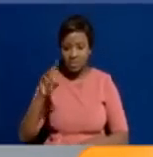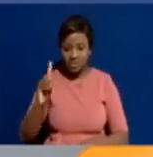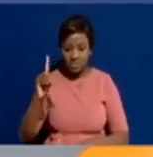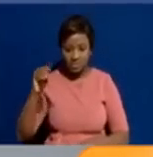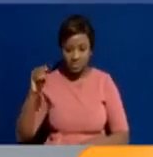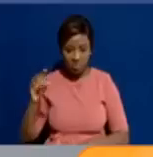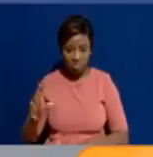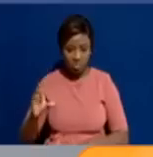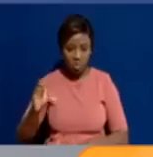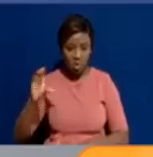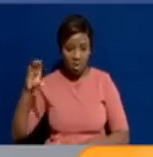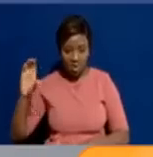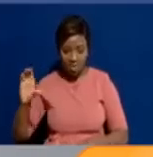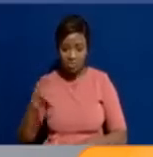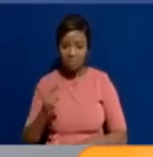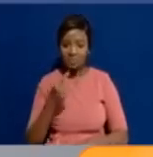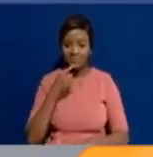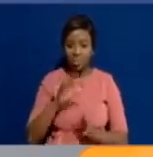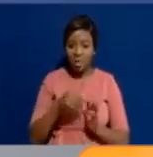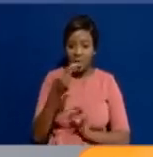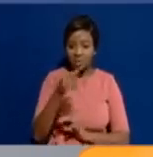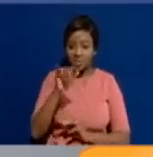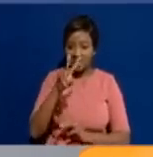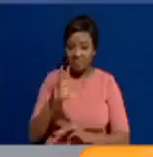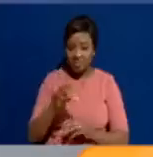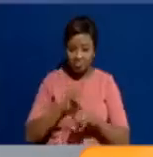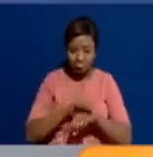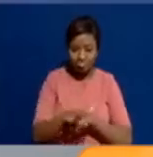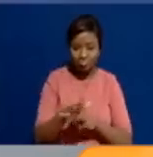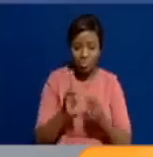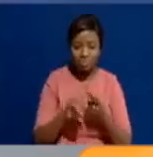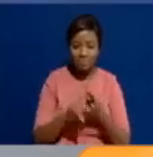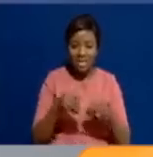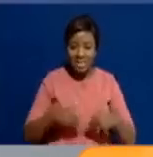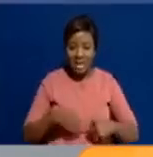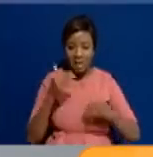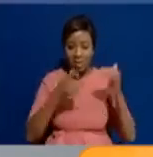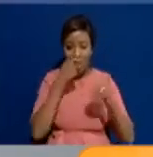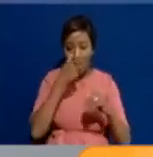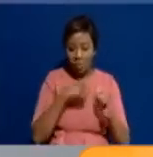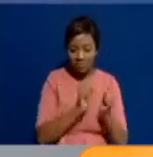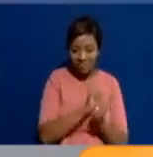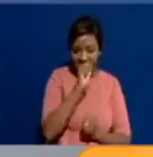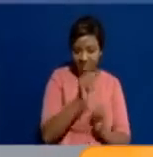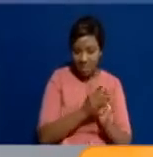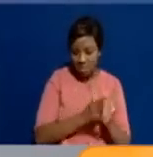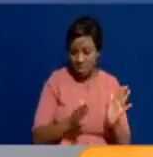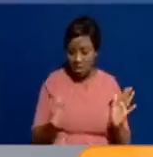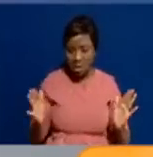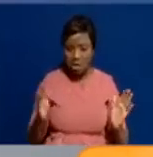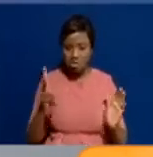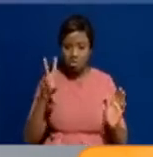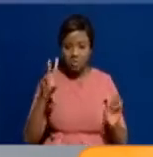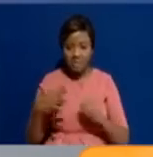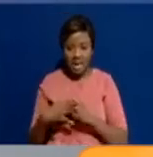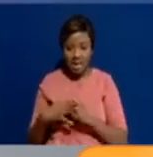HIV infections occurred among adolescents and young adults aged 15 to 29 years in